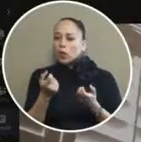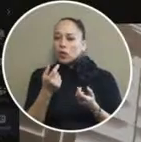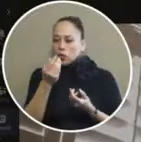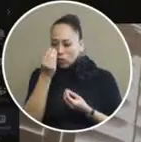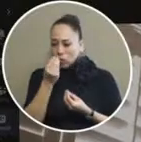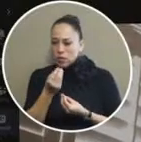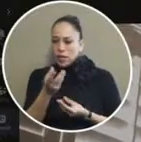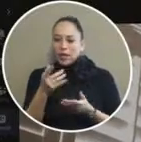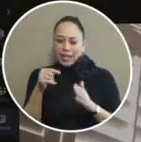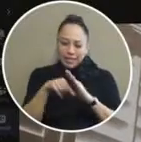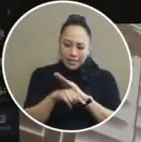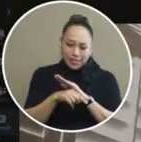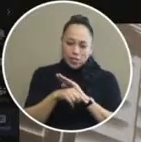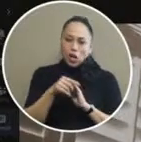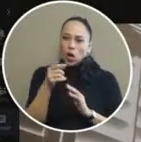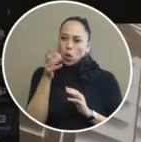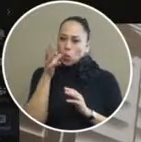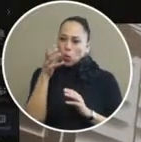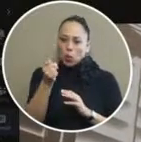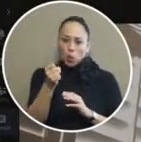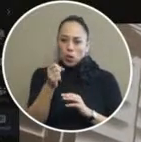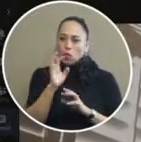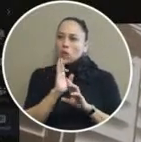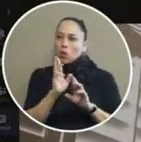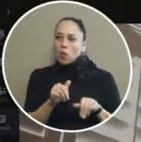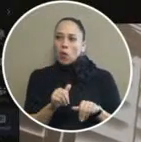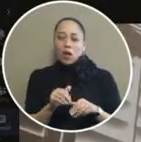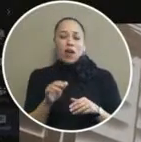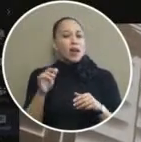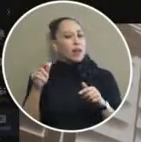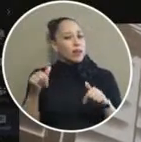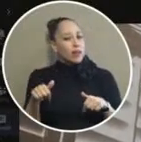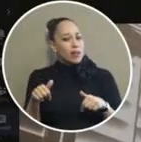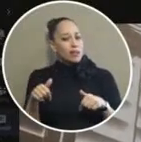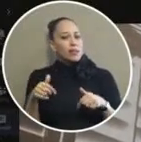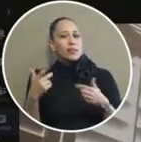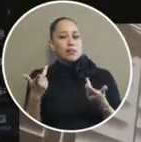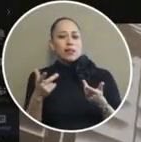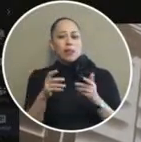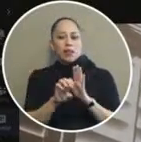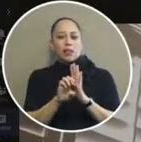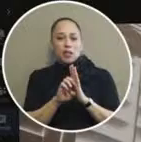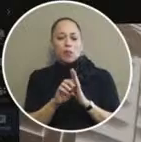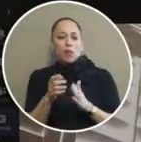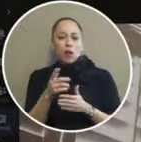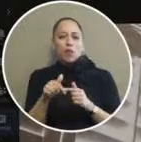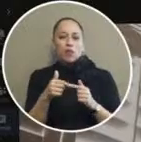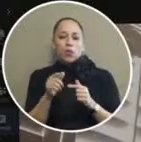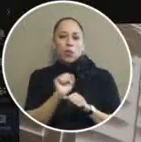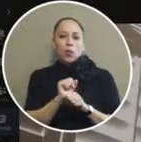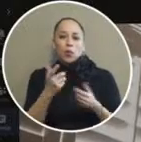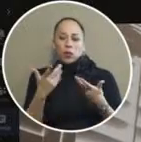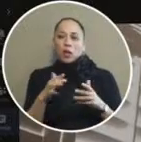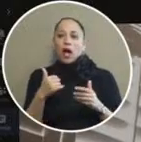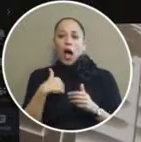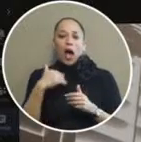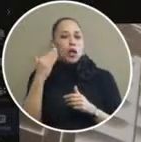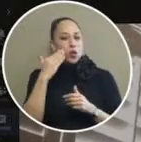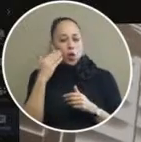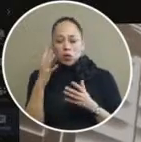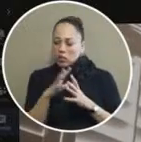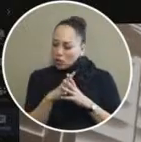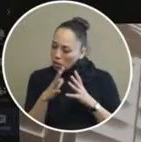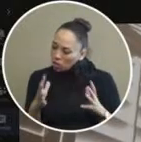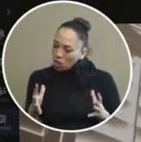a very comprehensive report. Believe it or not, this is just a sampling of the work that's been done. I know we took a tremendous